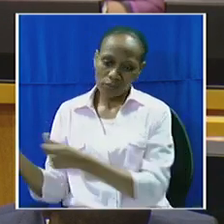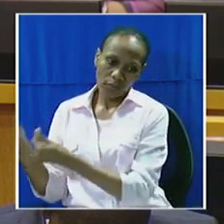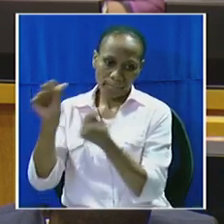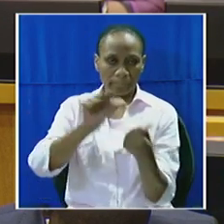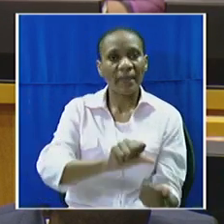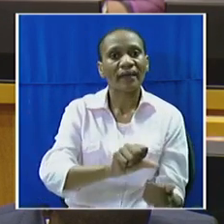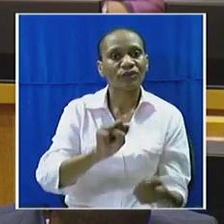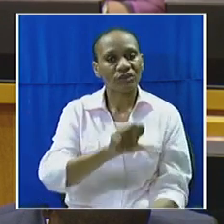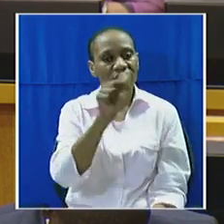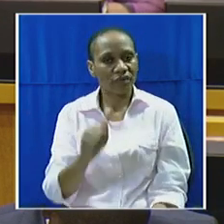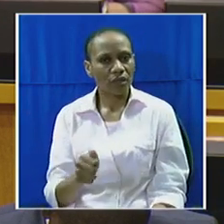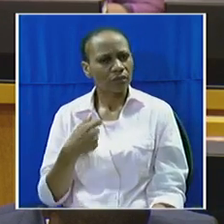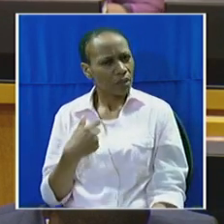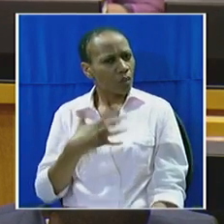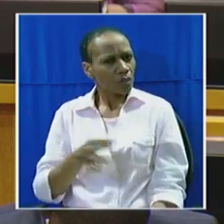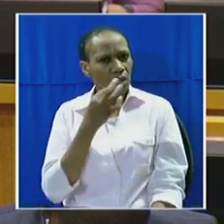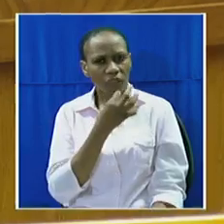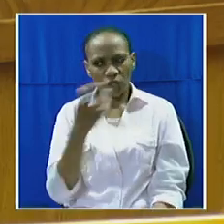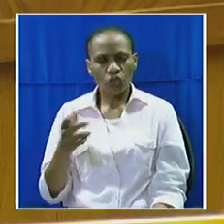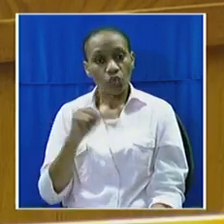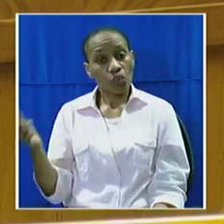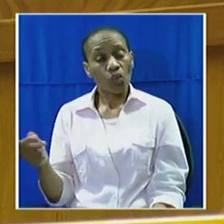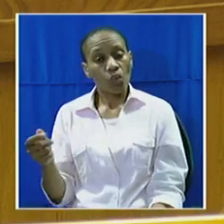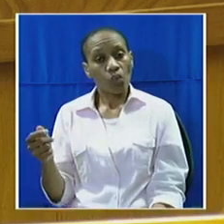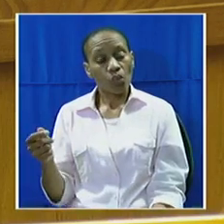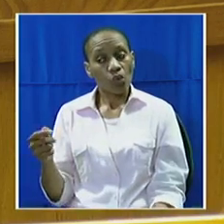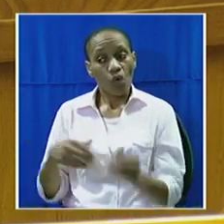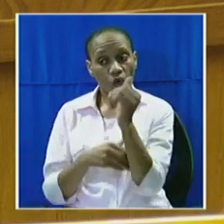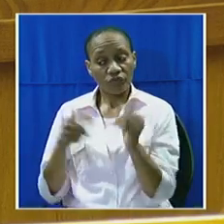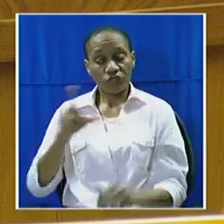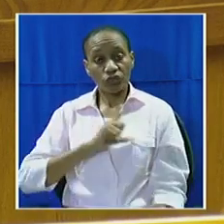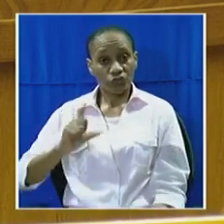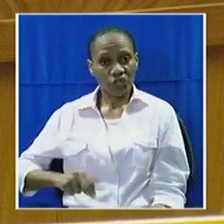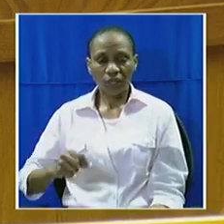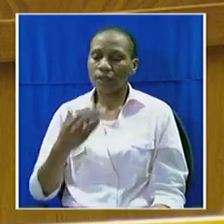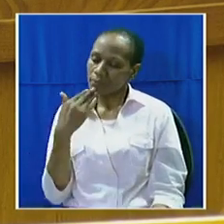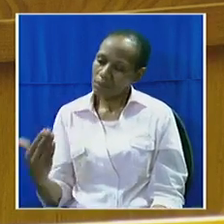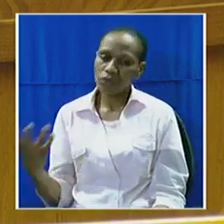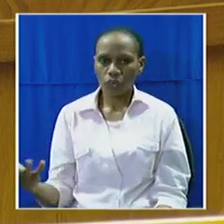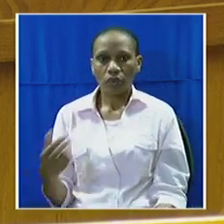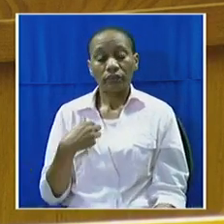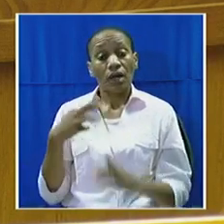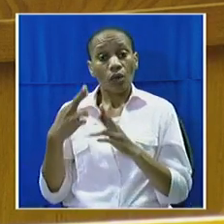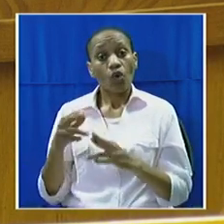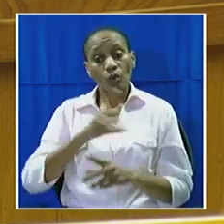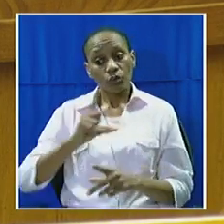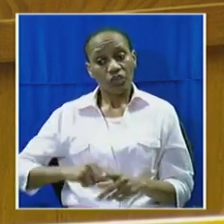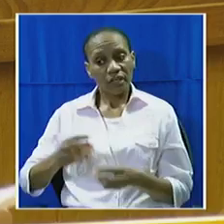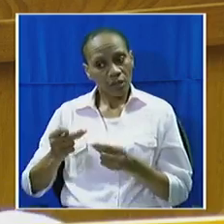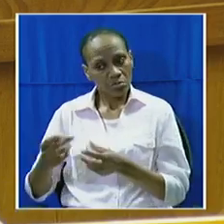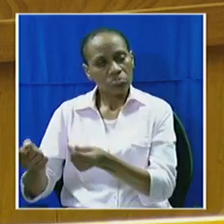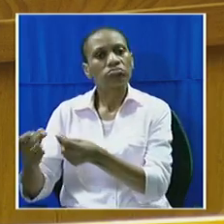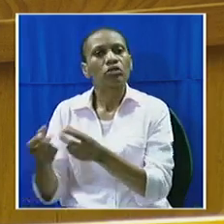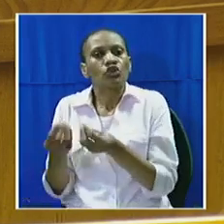Songtian for his proactiveness, and we ask him to relay our message of hope that China can find a cure soon and that a sudden end to this tragedy is